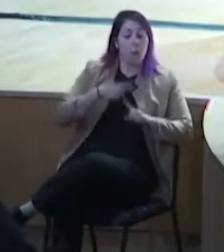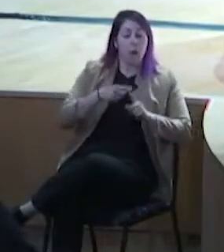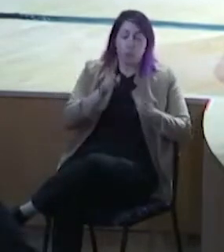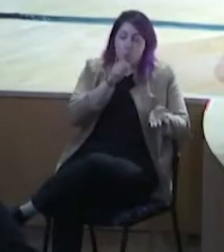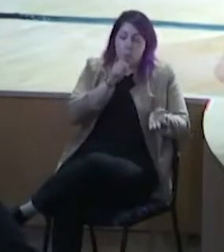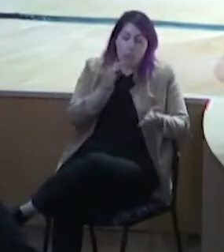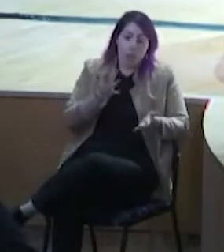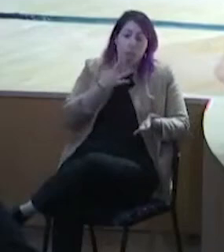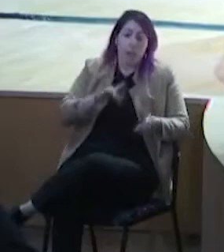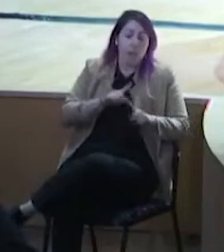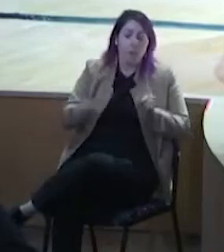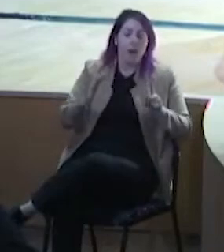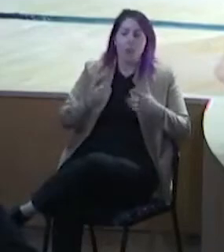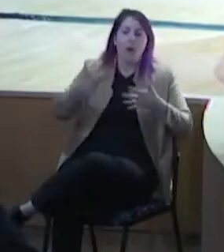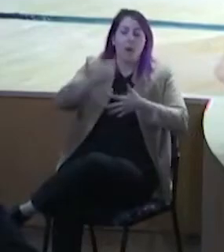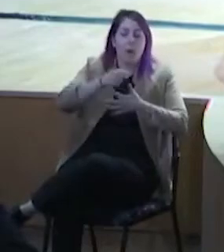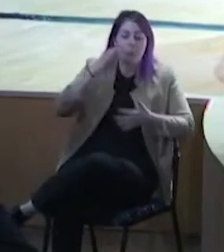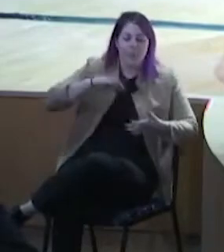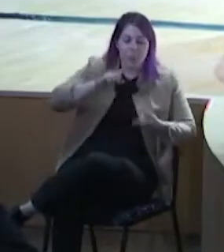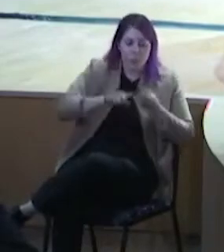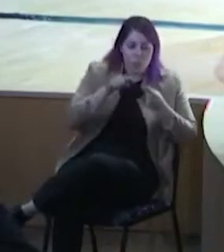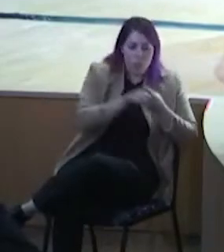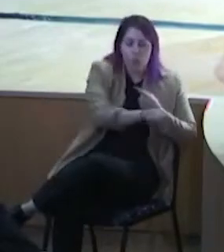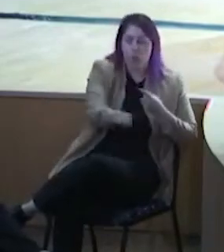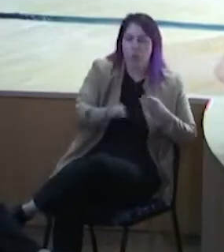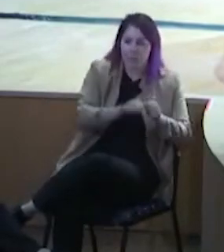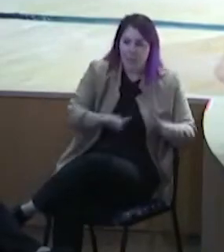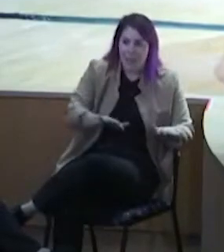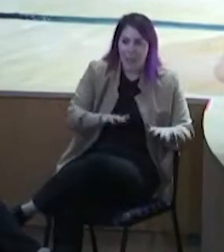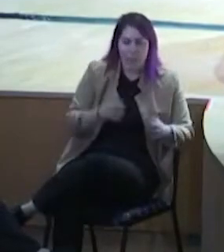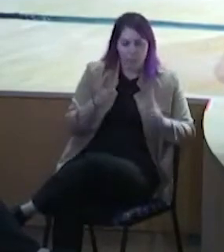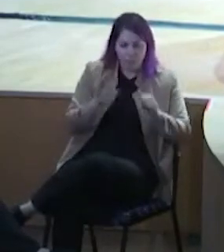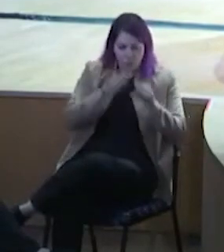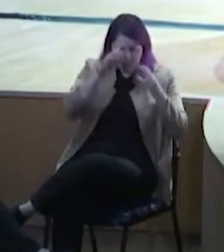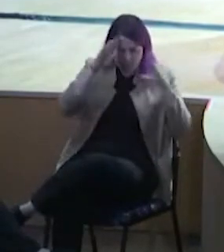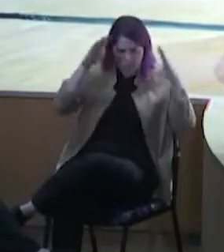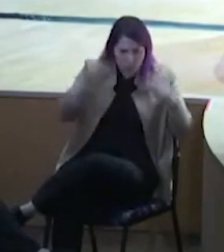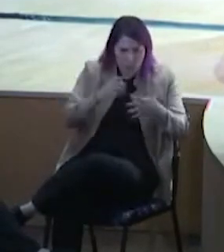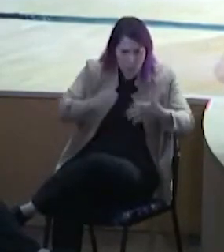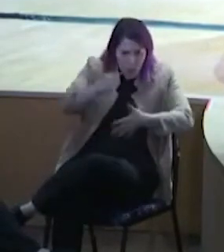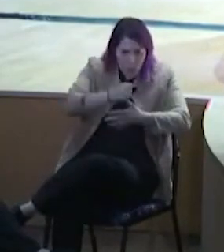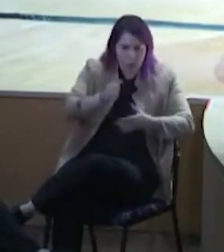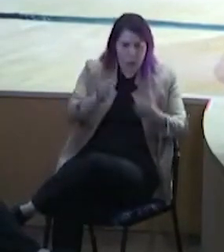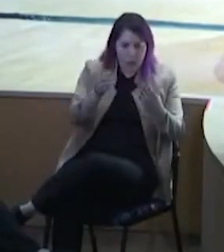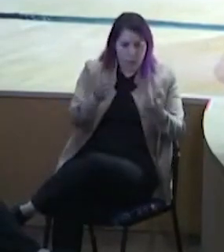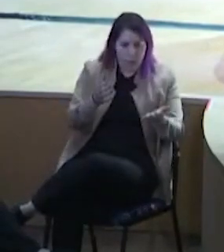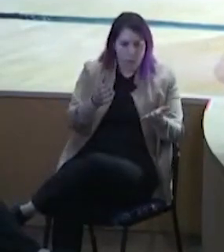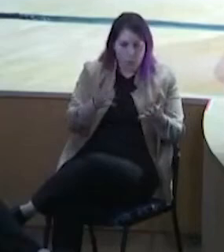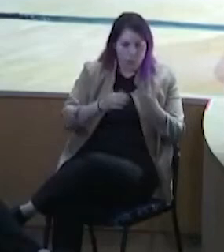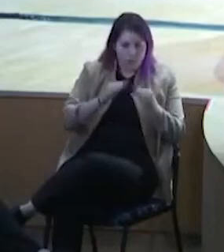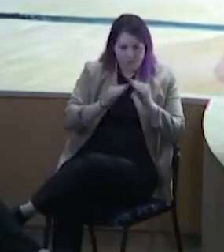take from it. But until the land is healthy, we don't really consider ourselves beneficiaries of it.